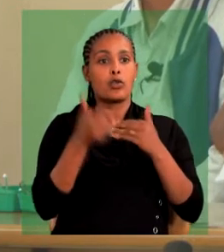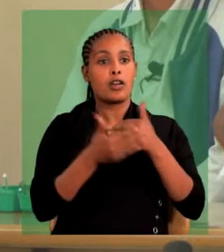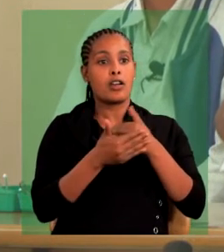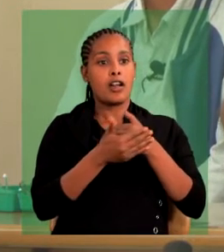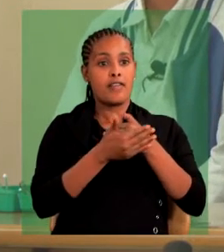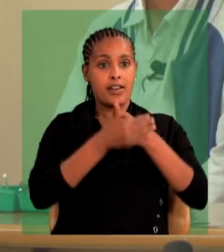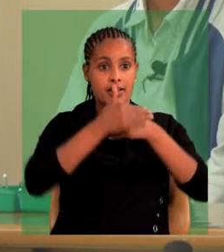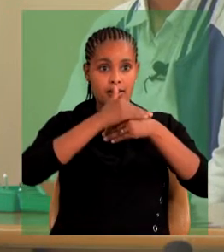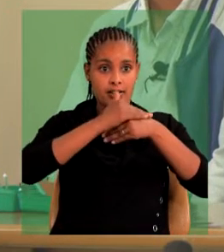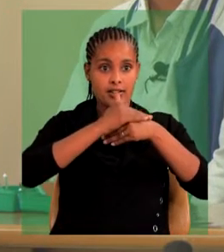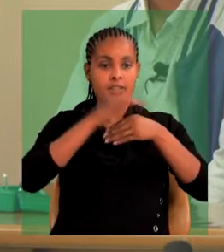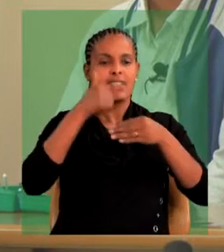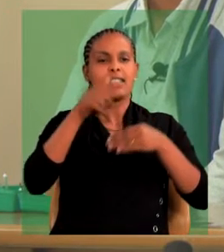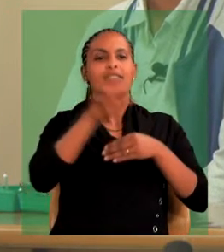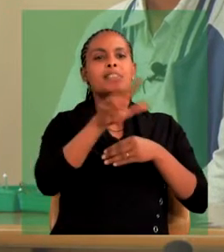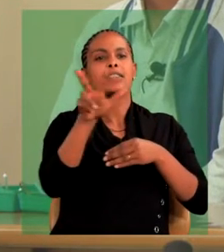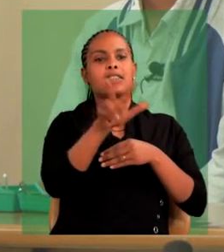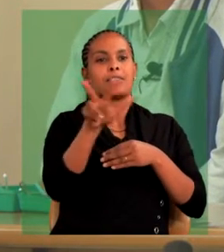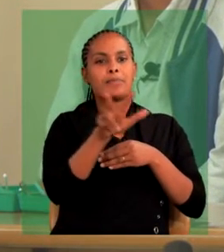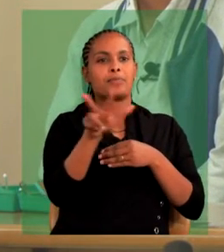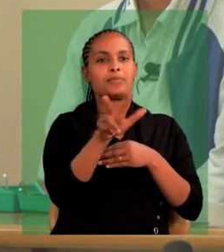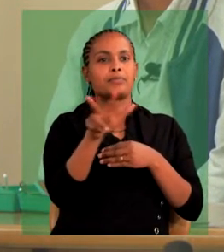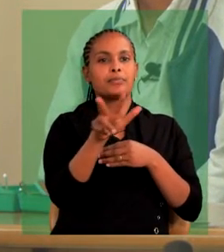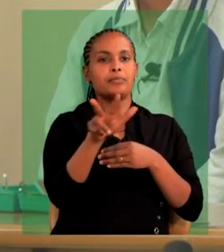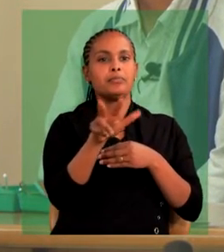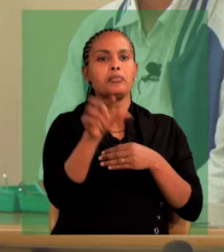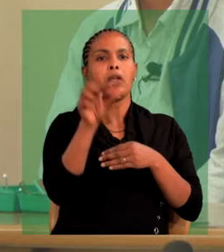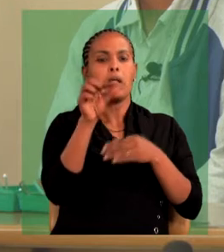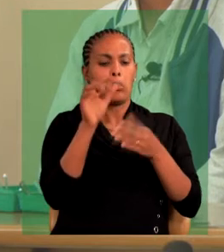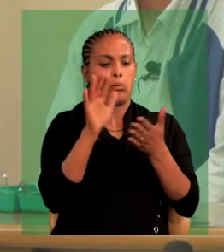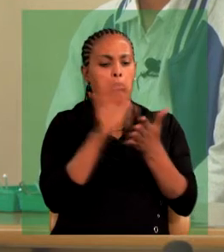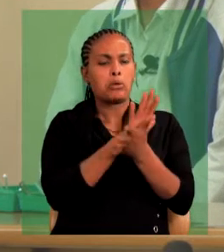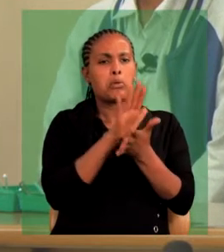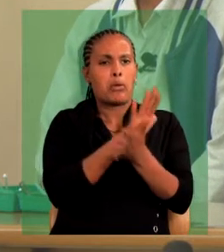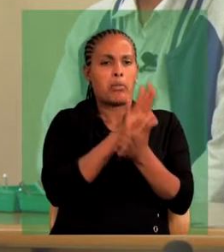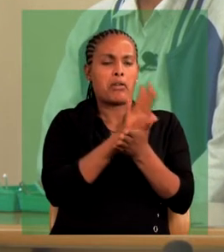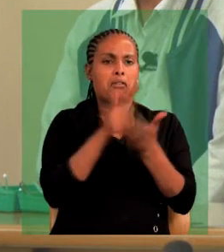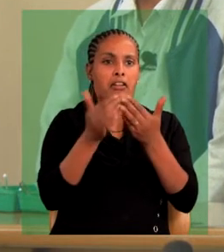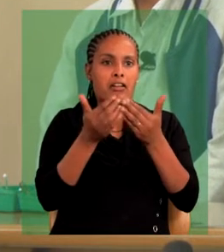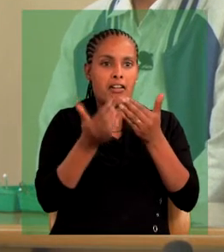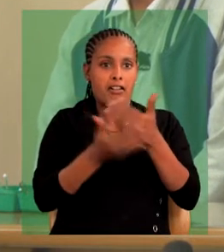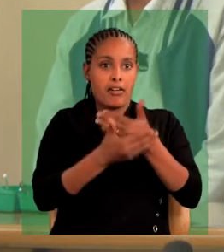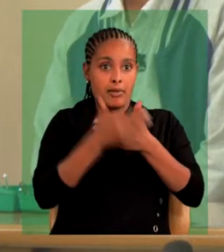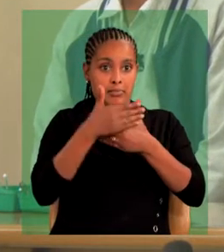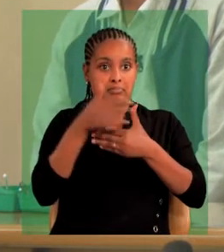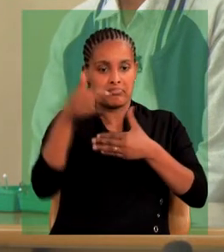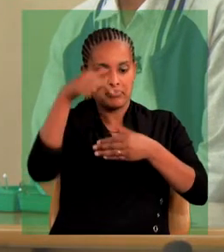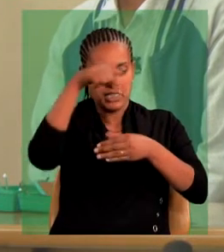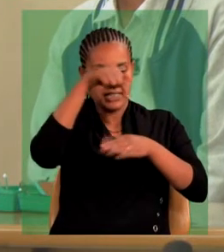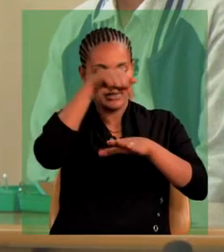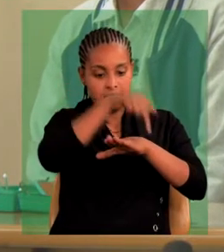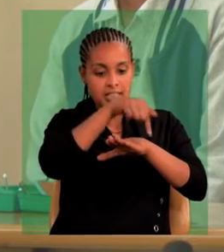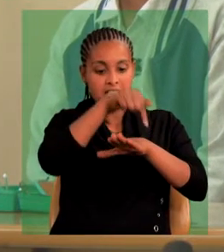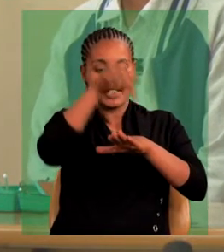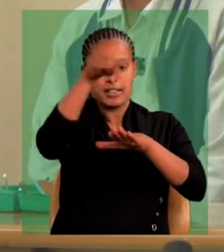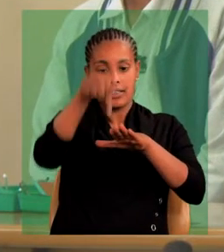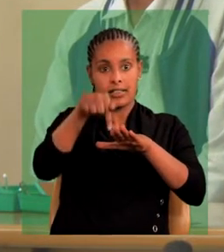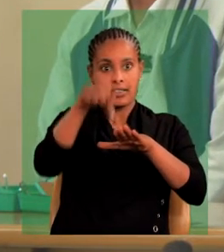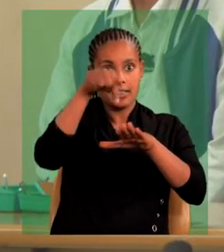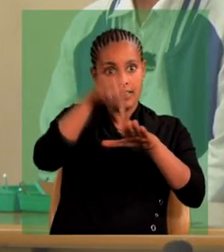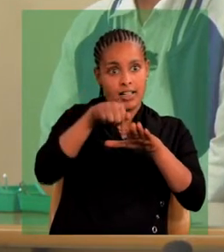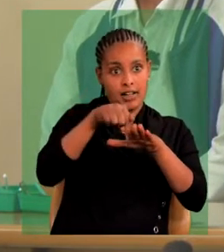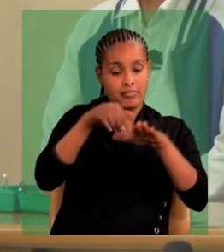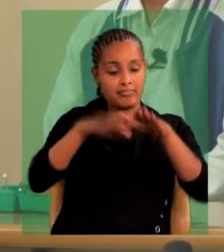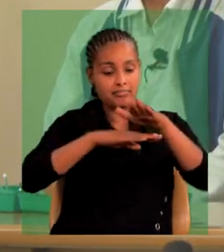cover these 3 with a piece of paper here, here, and